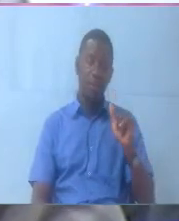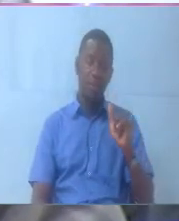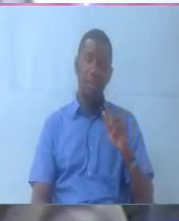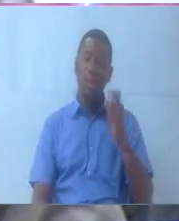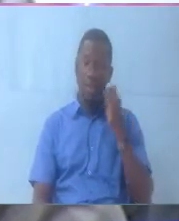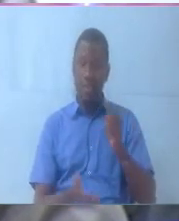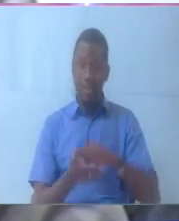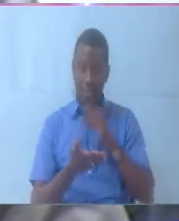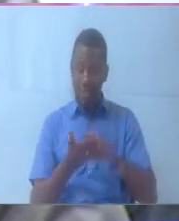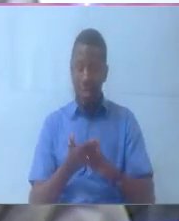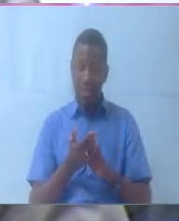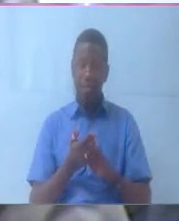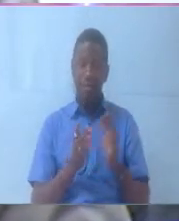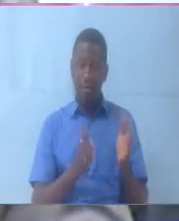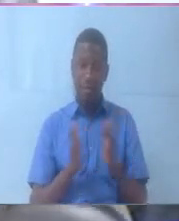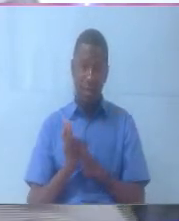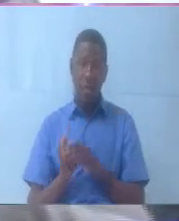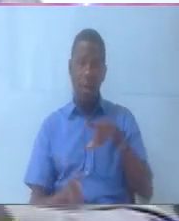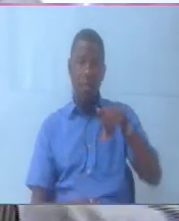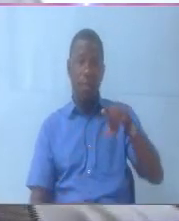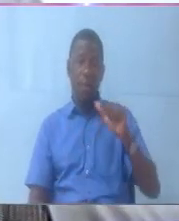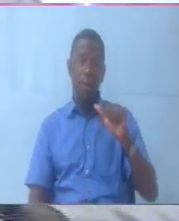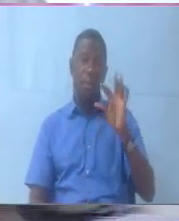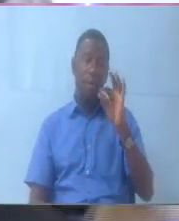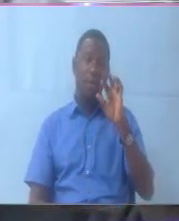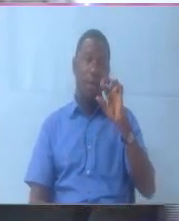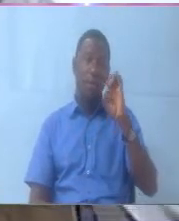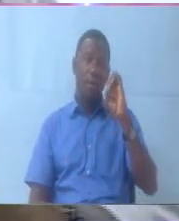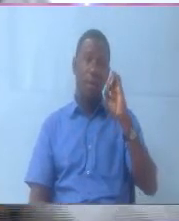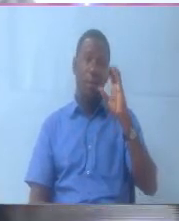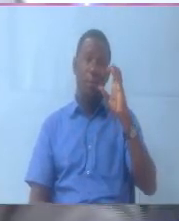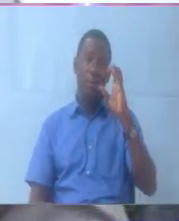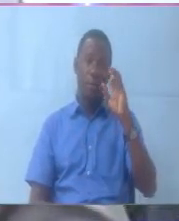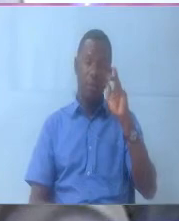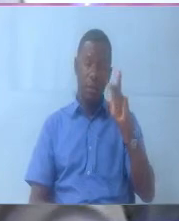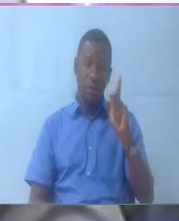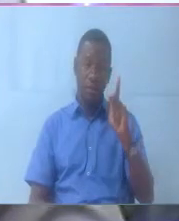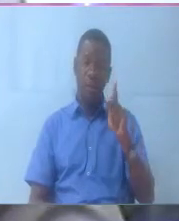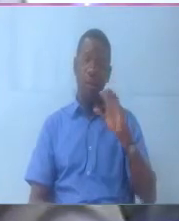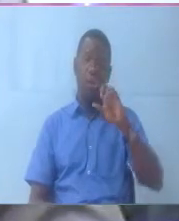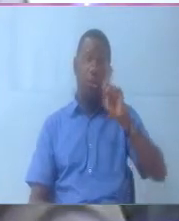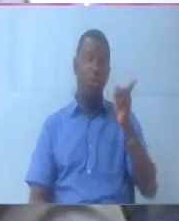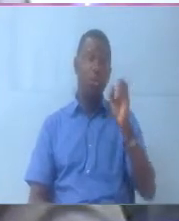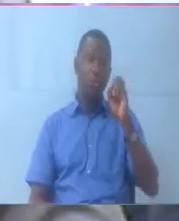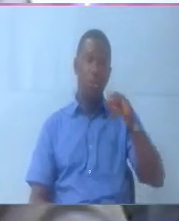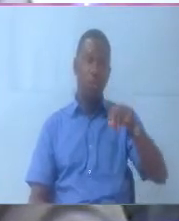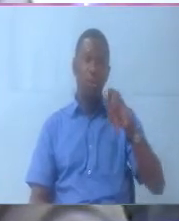also signed. Then others, now everybody signed. It